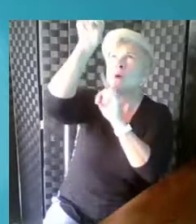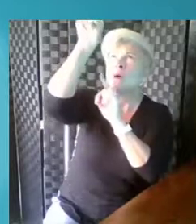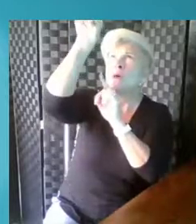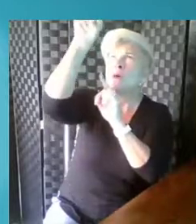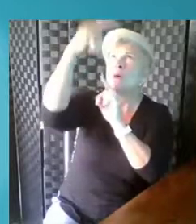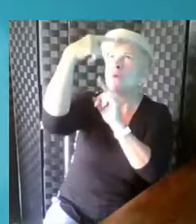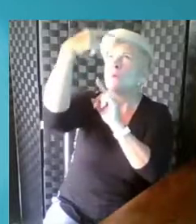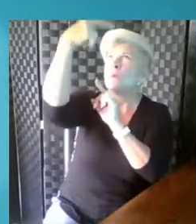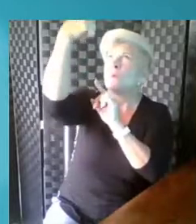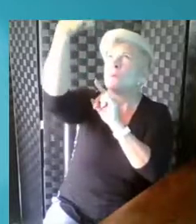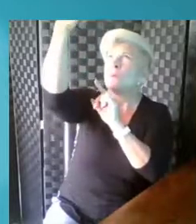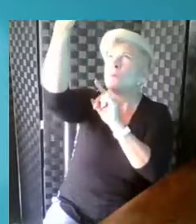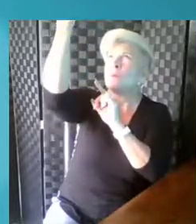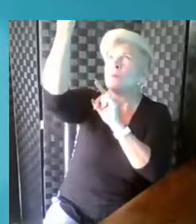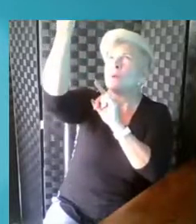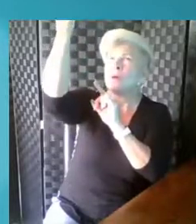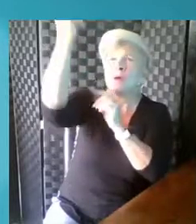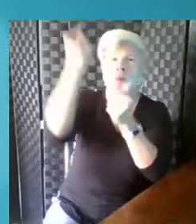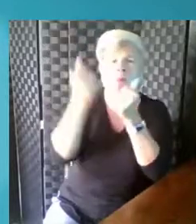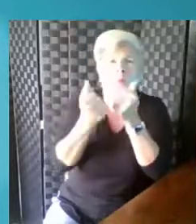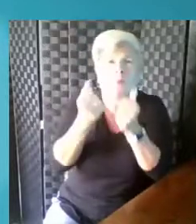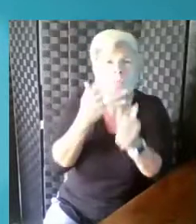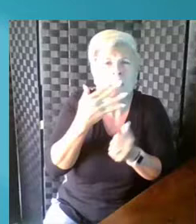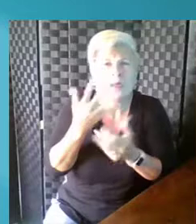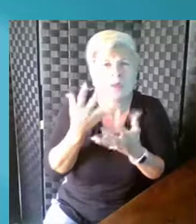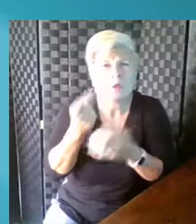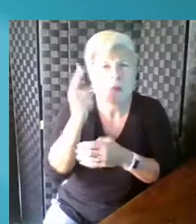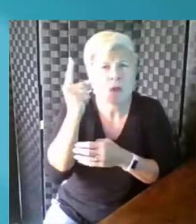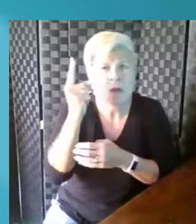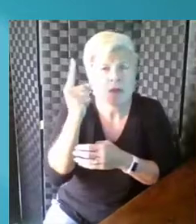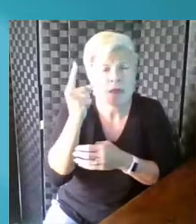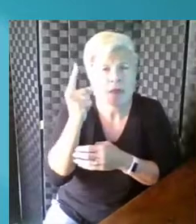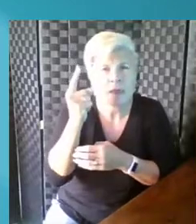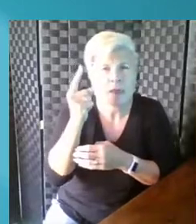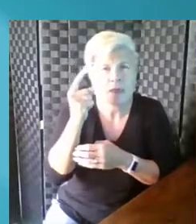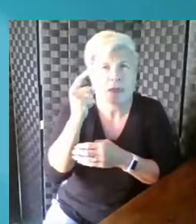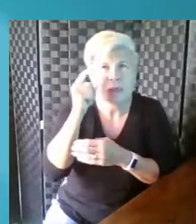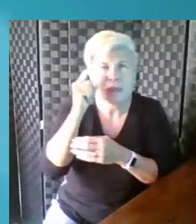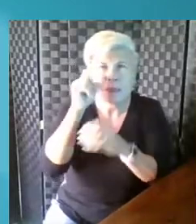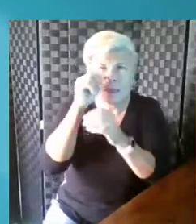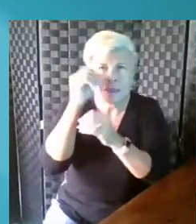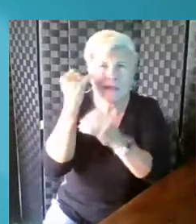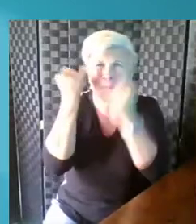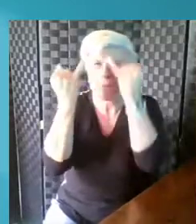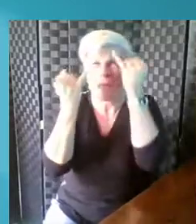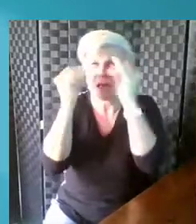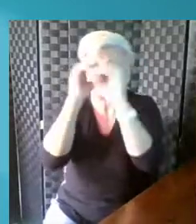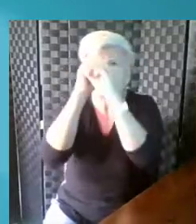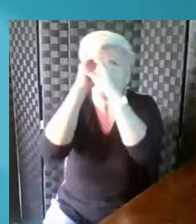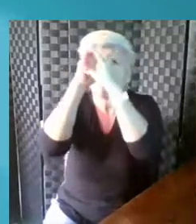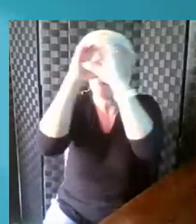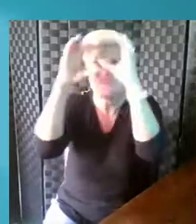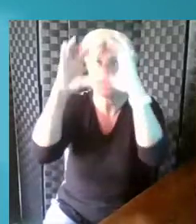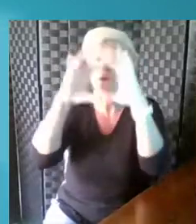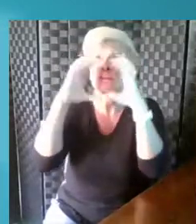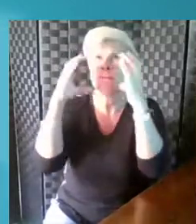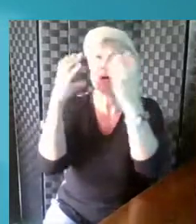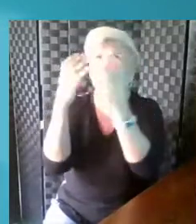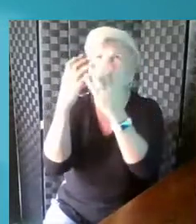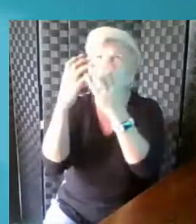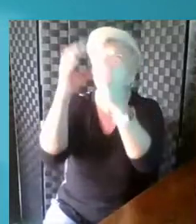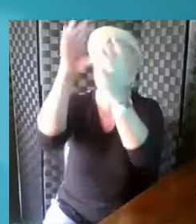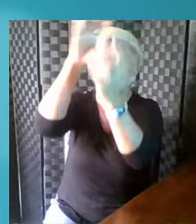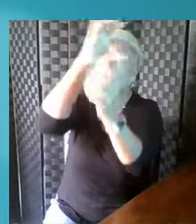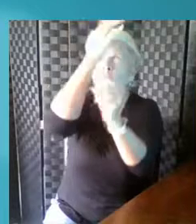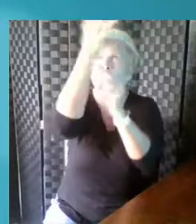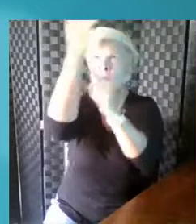If you'd like, you can choose a color for your balloon. Keep the picture of the balloon in your mind. The balloon's